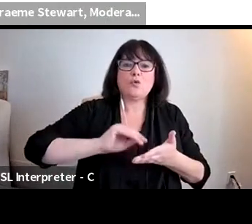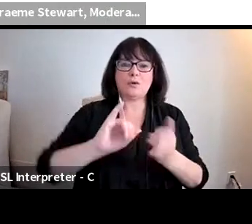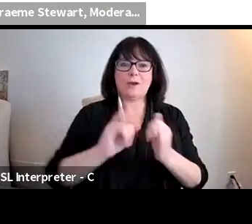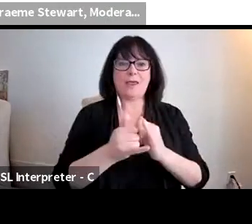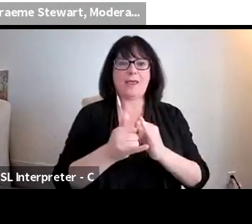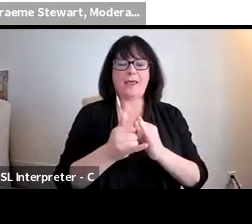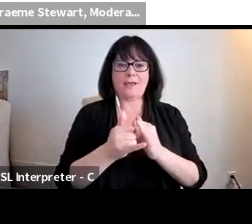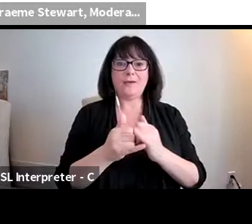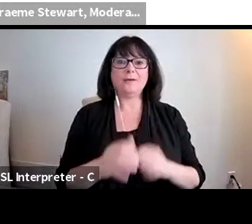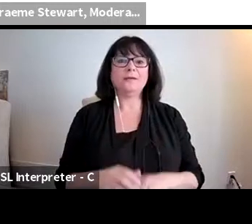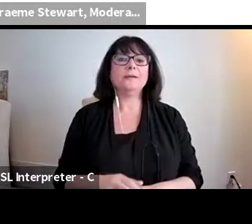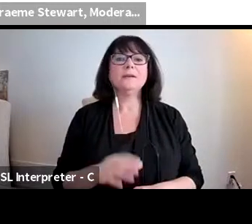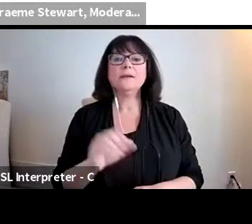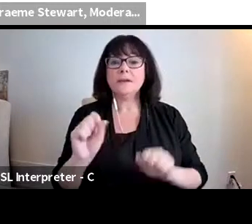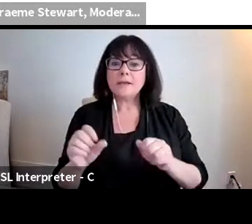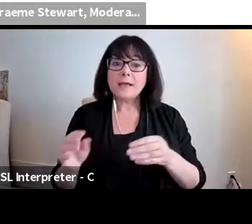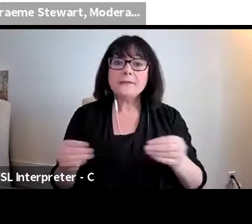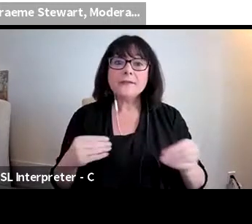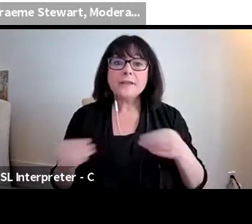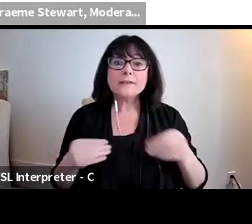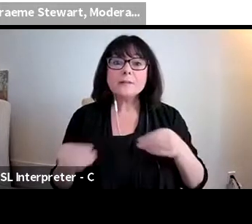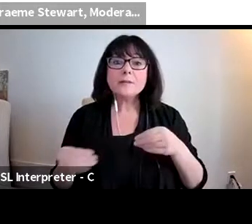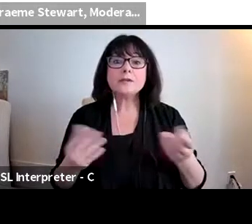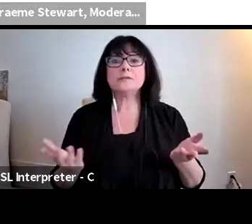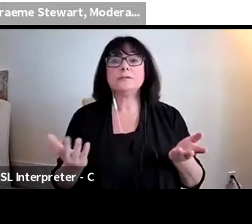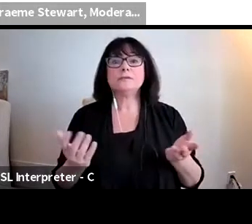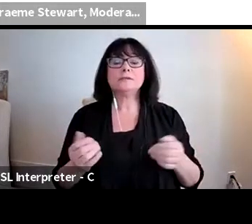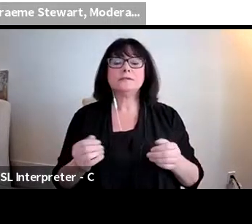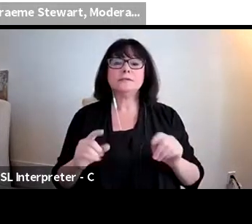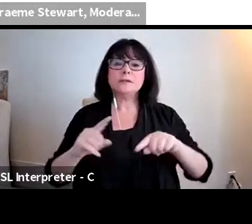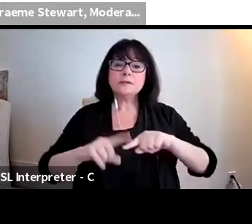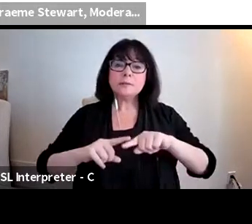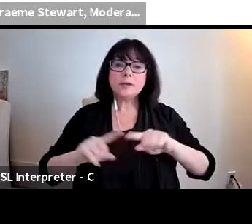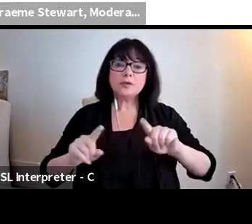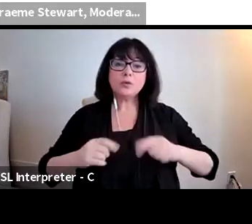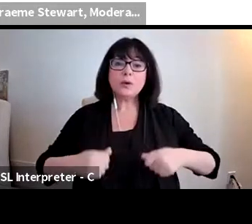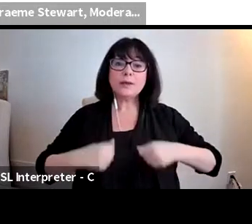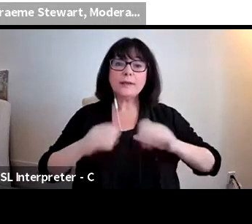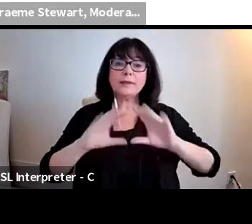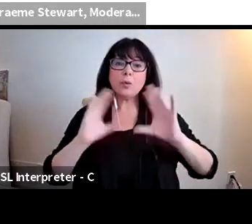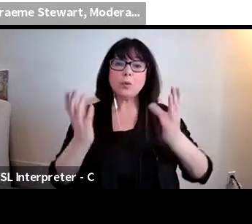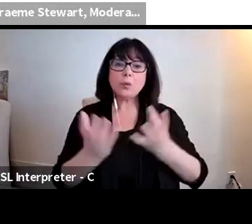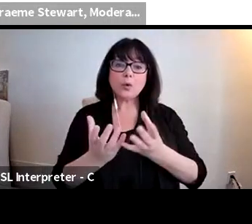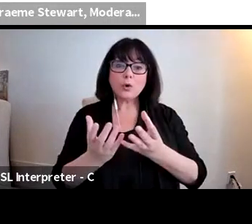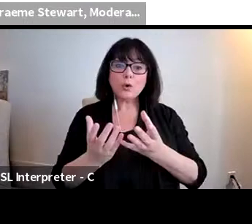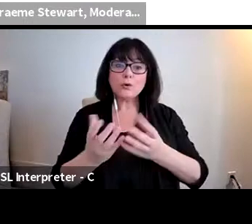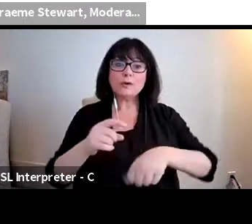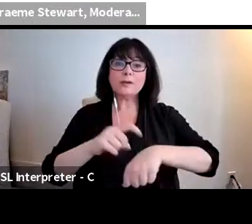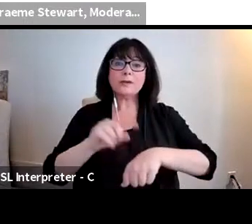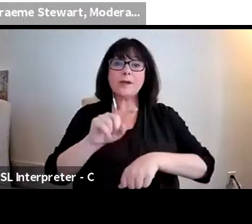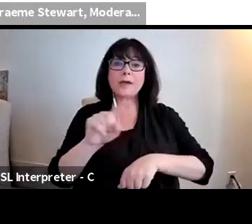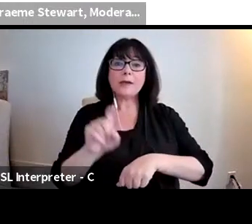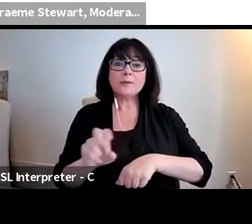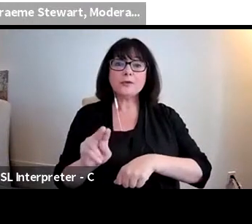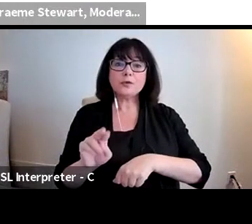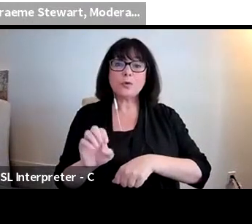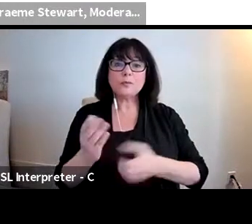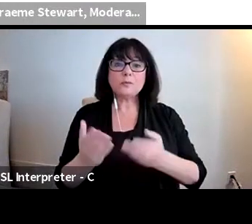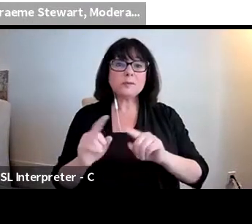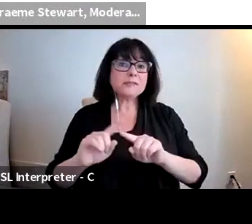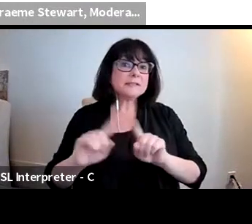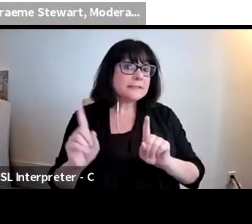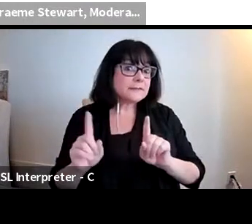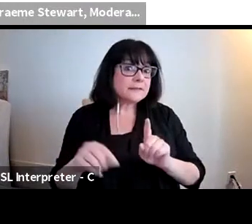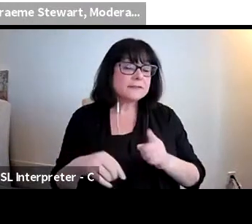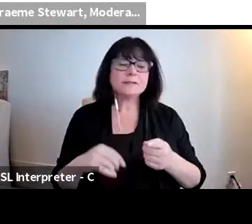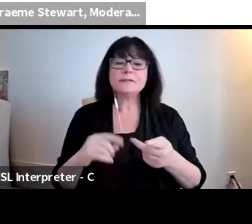on what time zone they're in, what their needs are, what else they're juggling in their life, but also can have opportunities for more live discussion. And